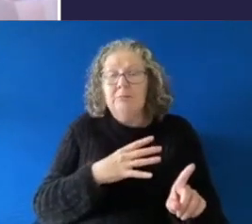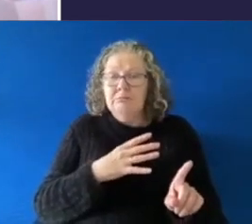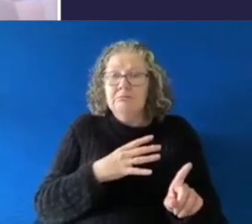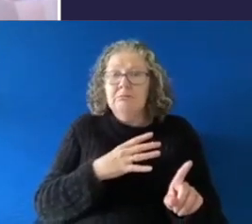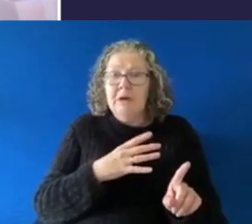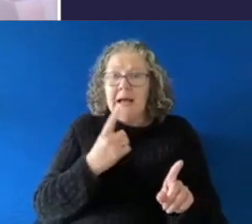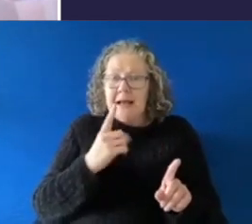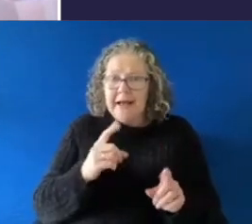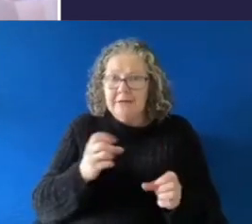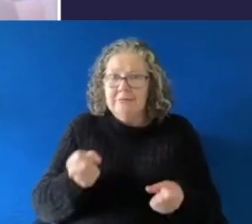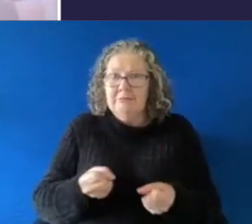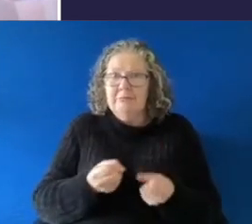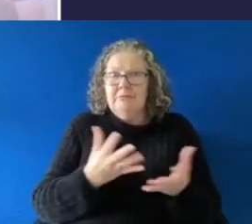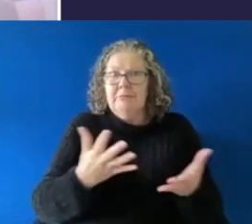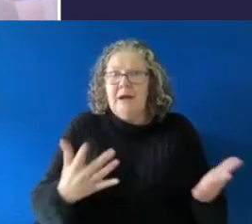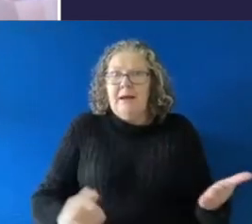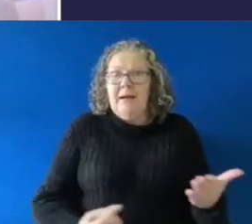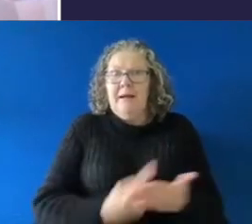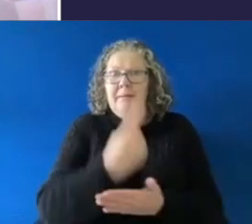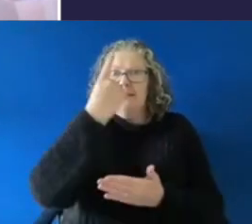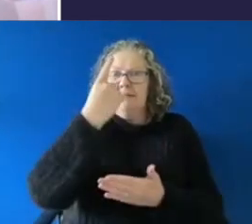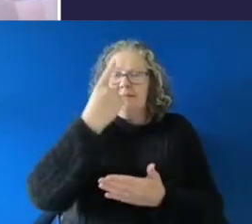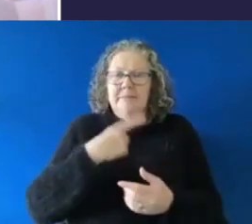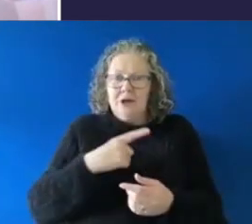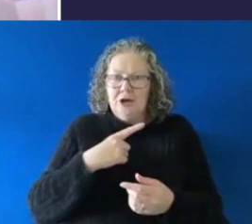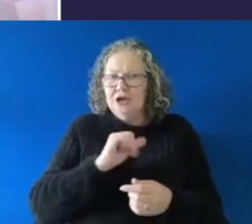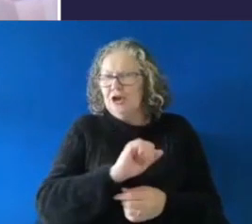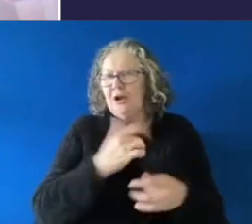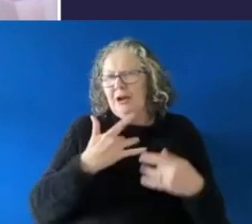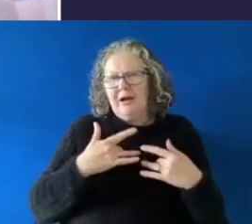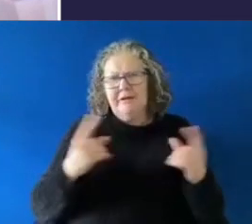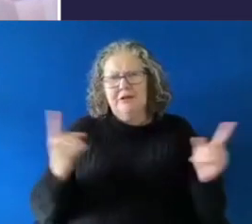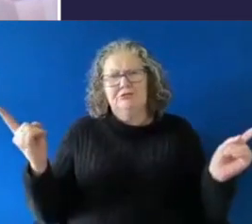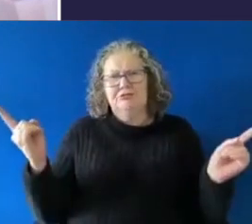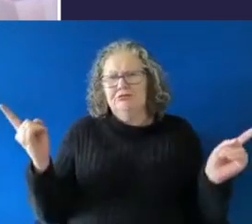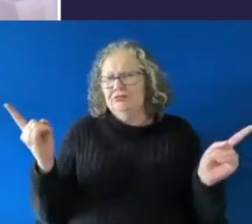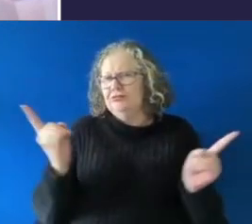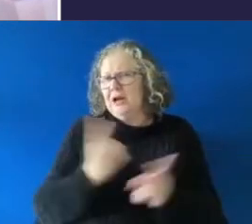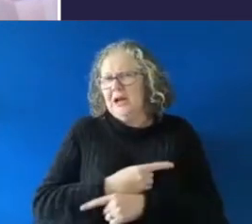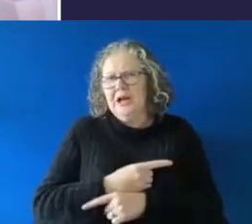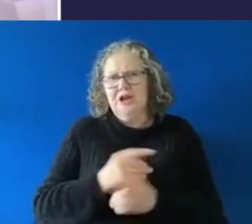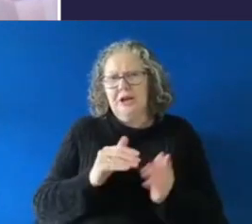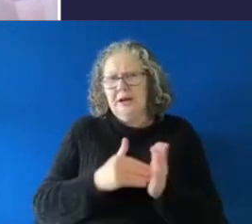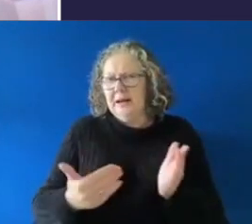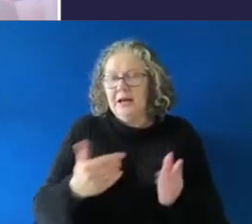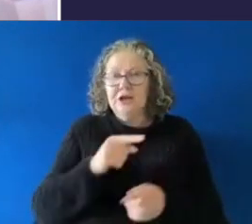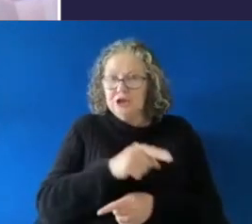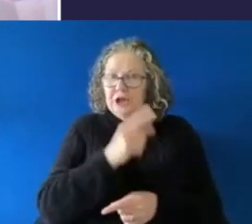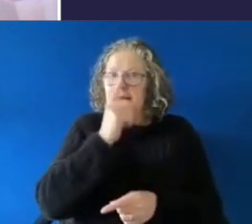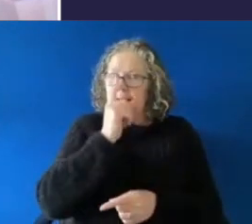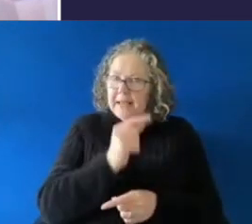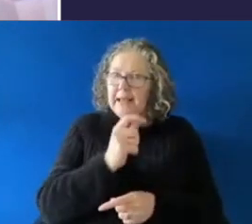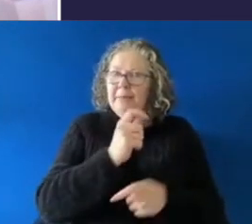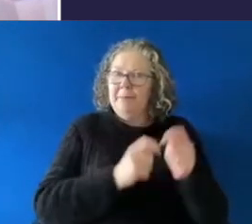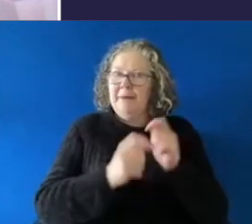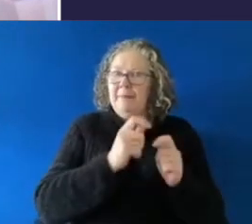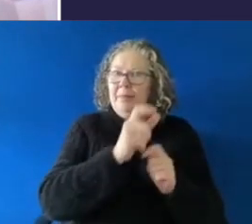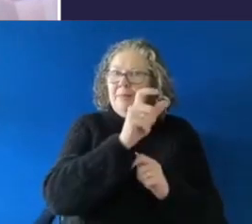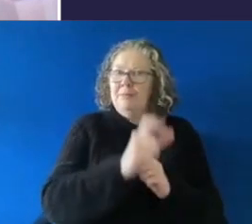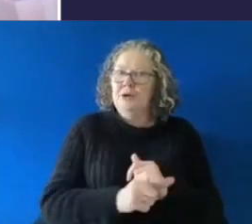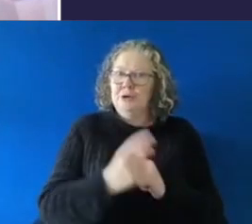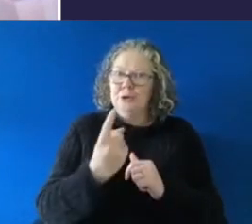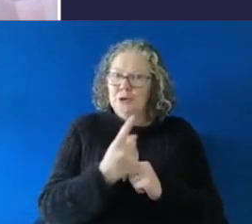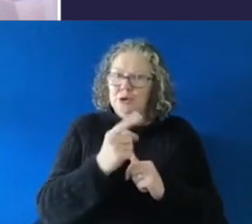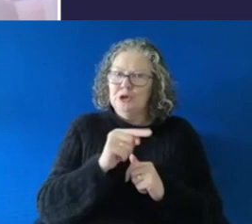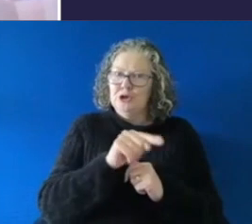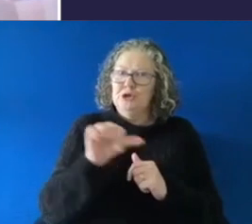bringing those things to life, because it's changed her life. It has allowed her to be the person she